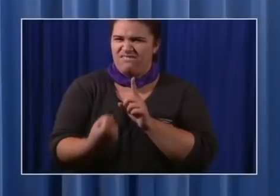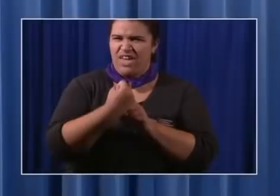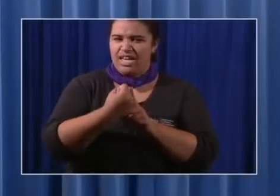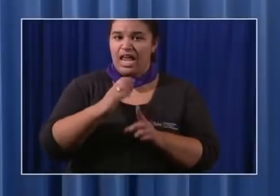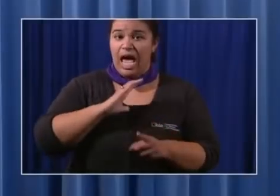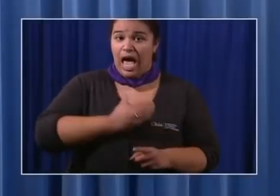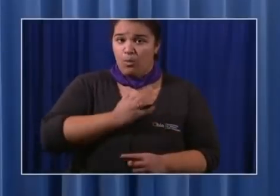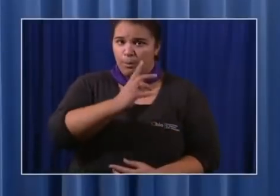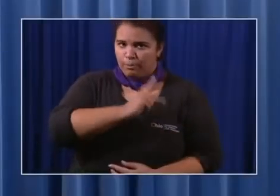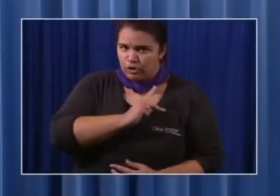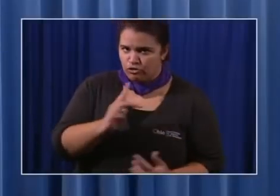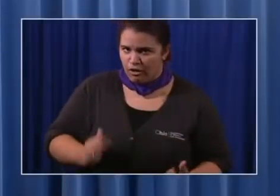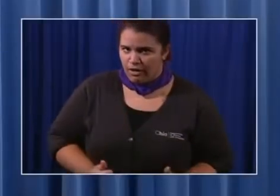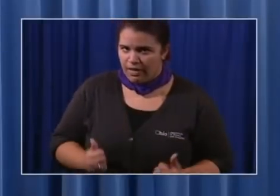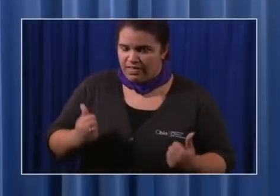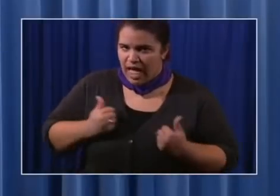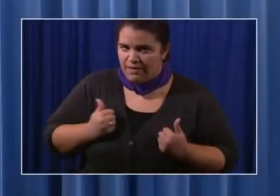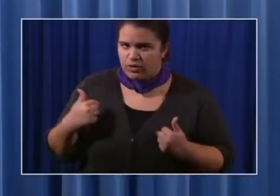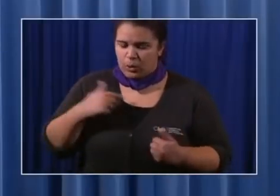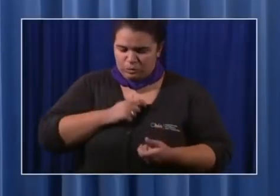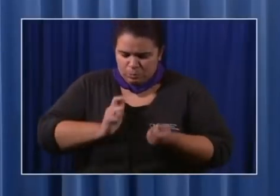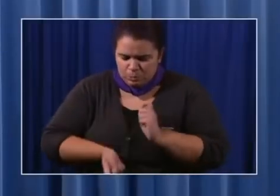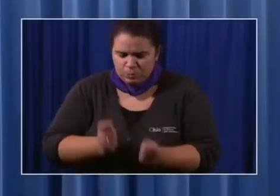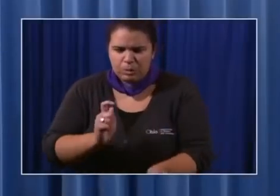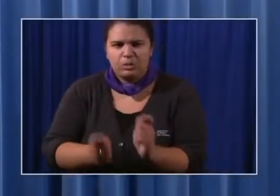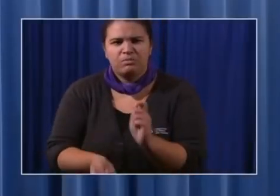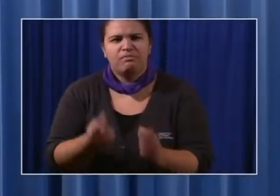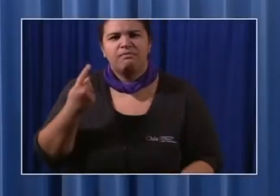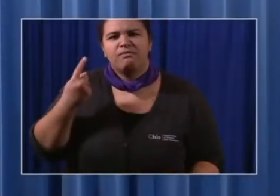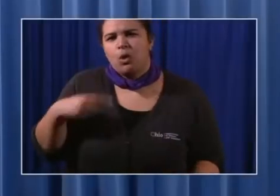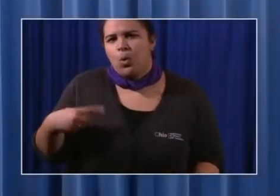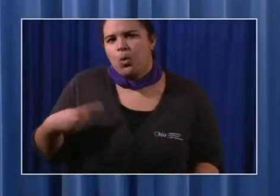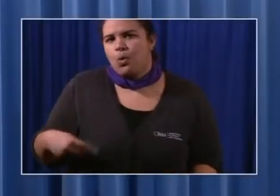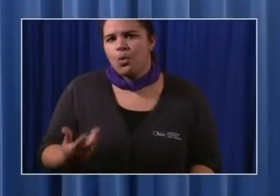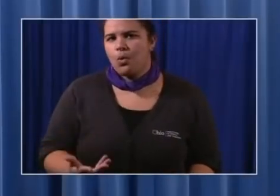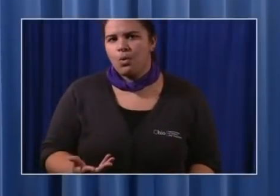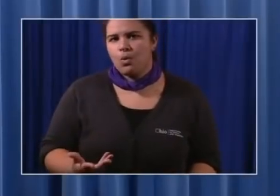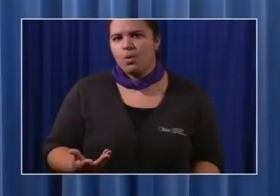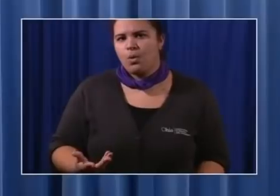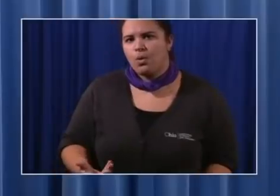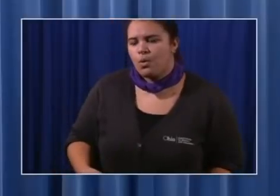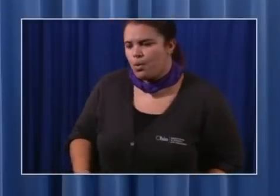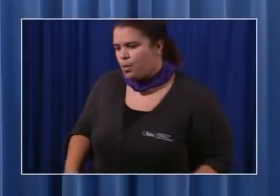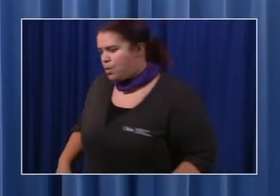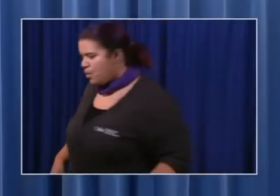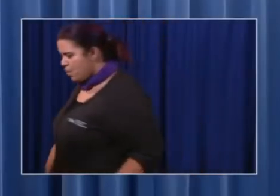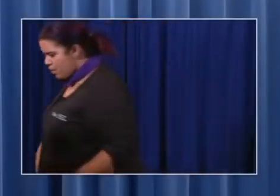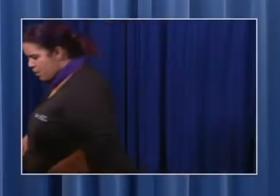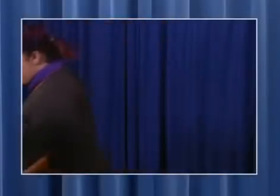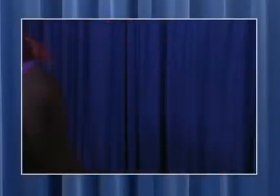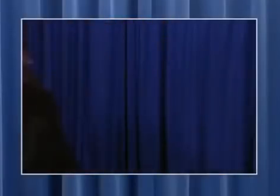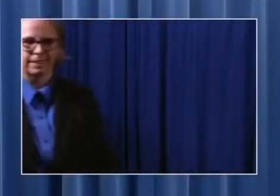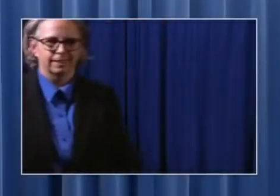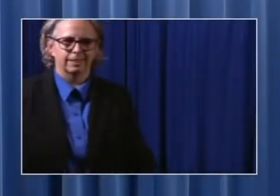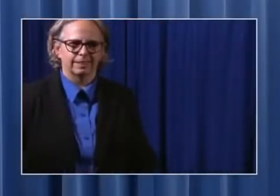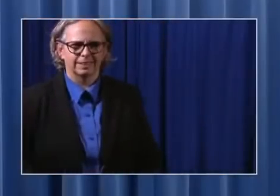I am not as pessimistic as you are on that. No, we